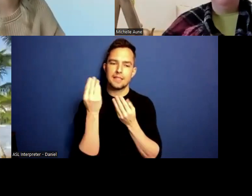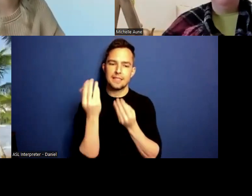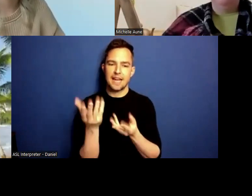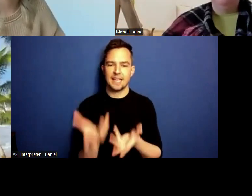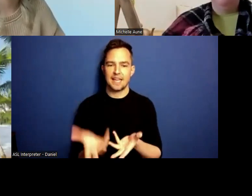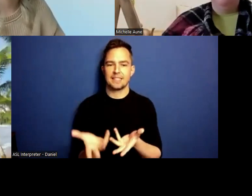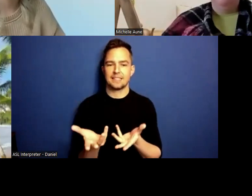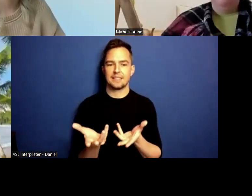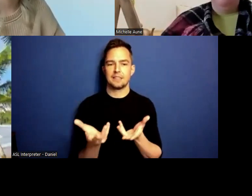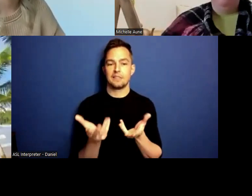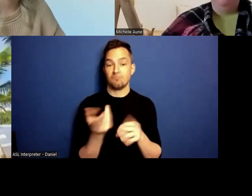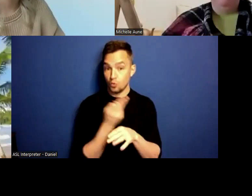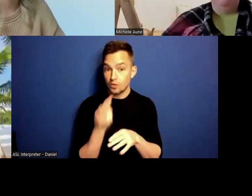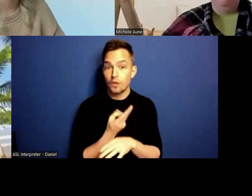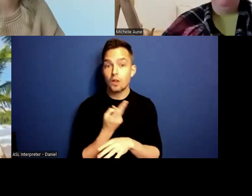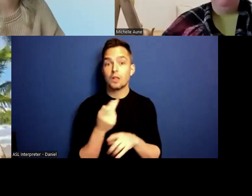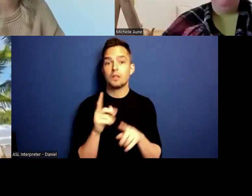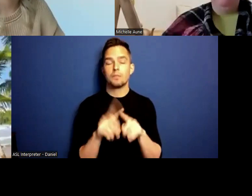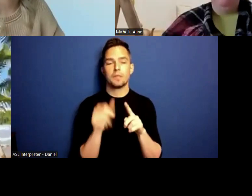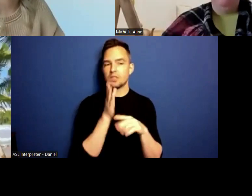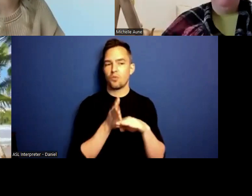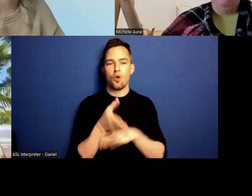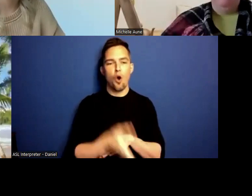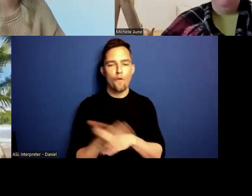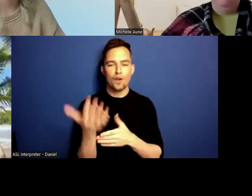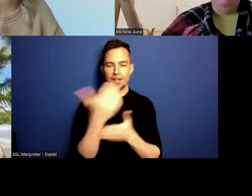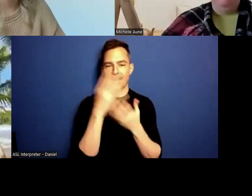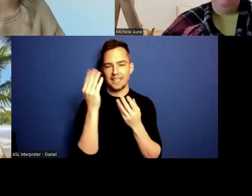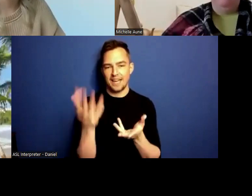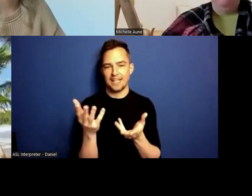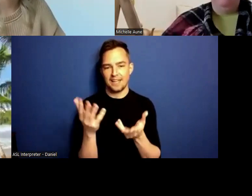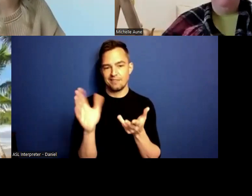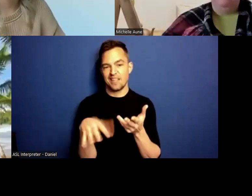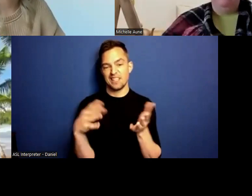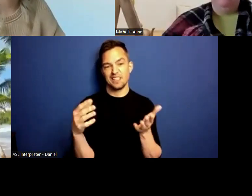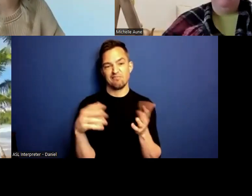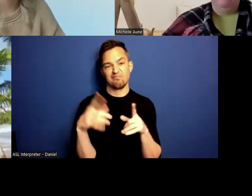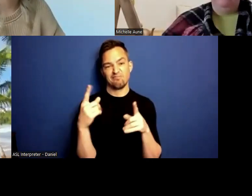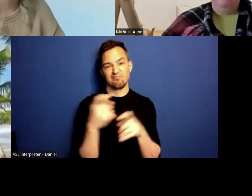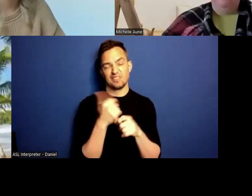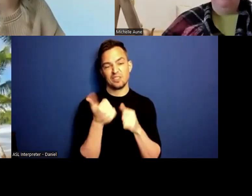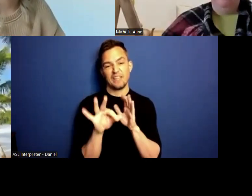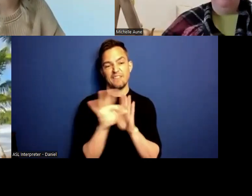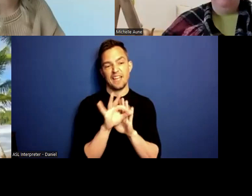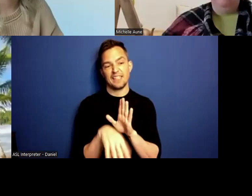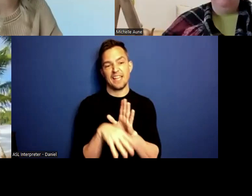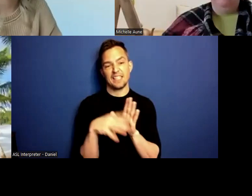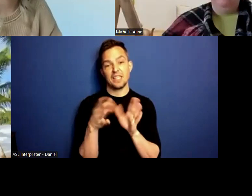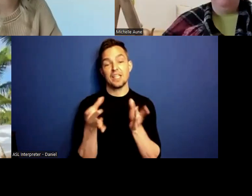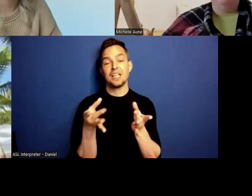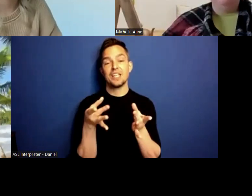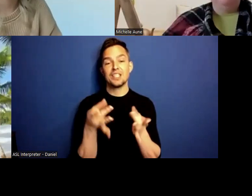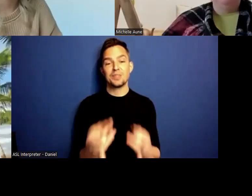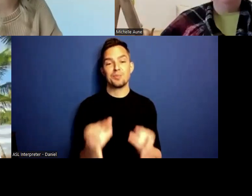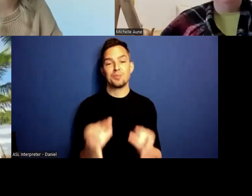that is useful, but don't over collect data. And that's tricky sometimes to find that sweet spot